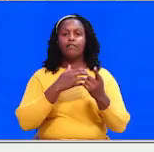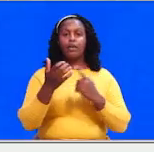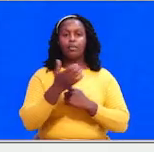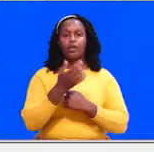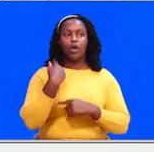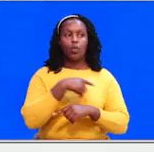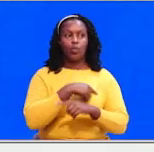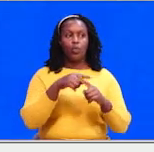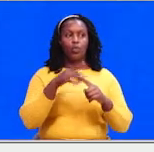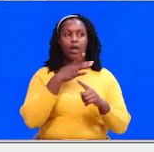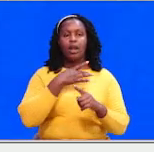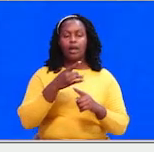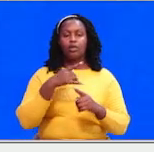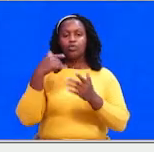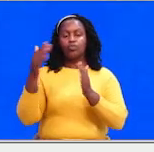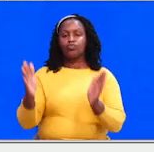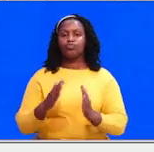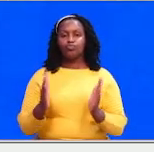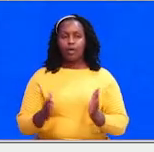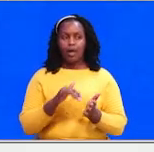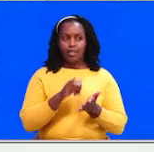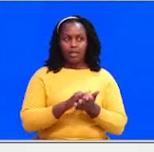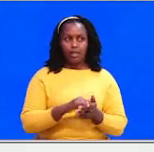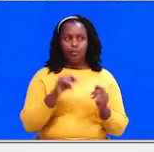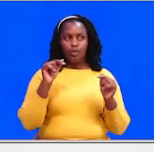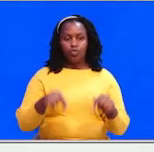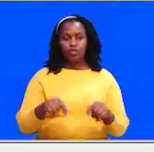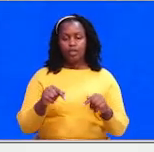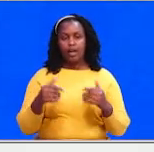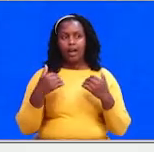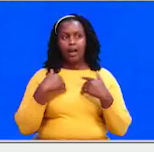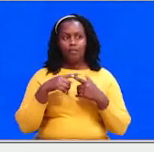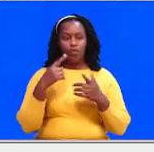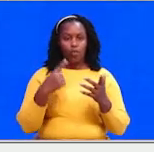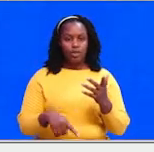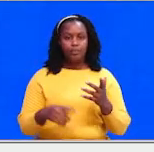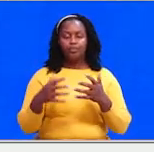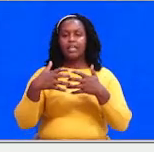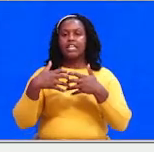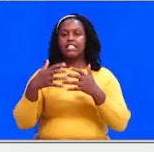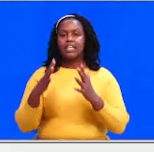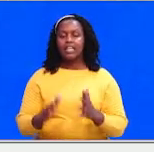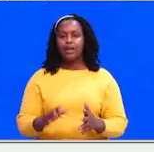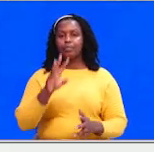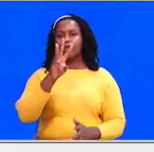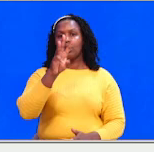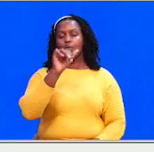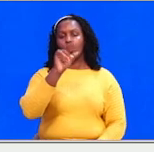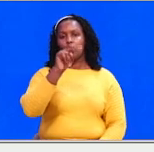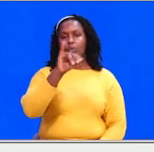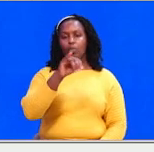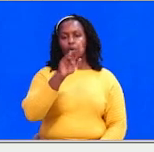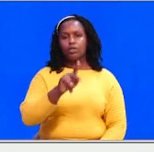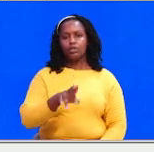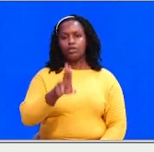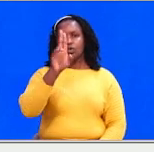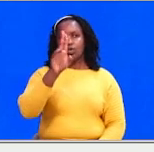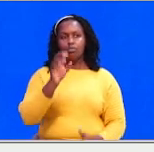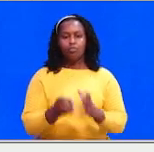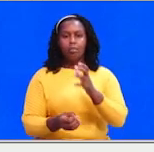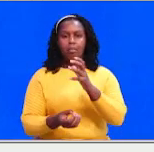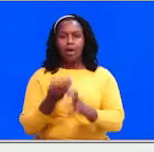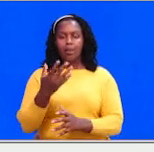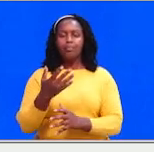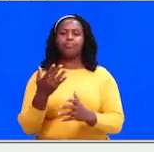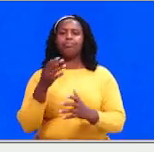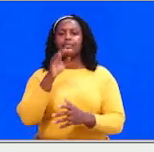course, amplify their voices. So today with me, I have Engineer Lucy Wanjiku, who is the founder of EcoCycle. And